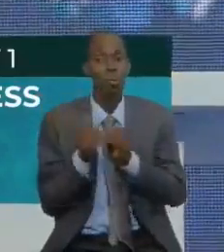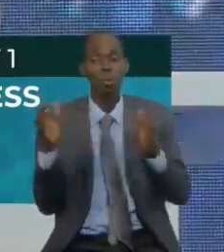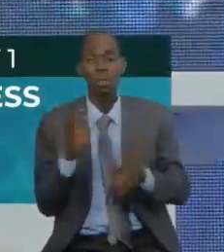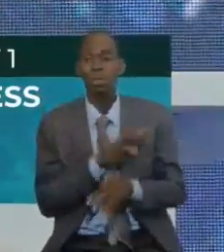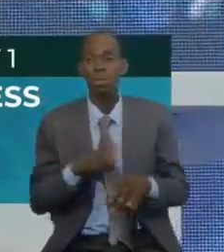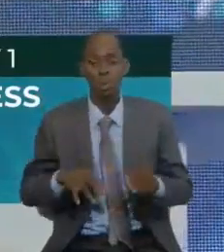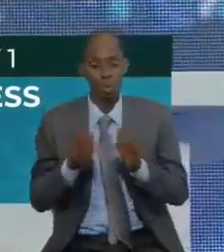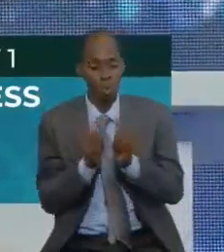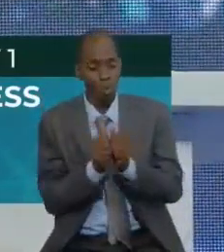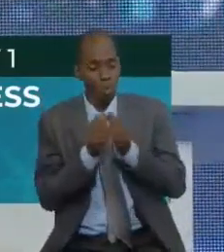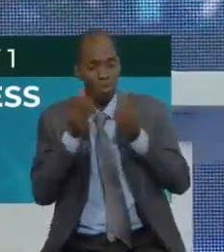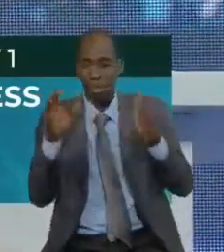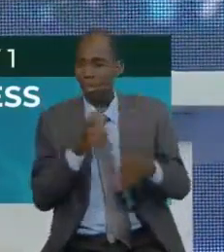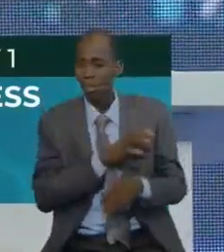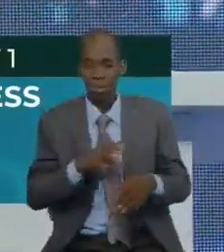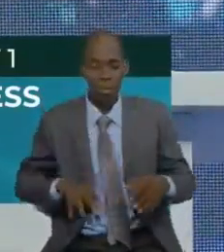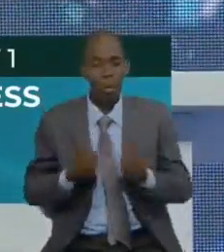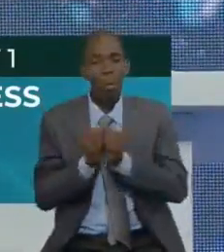without Christ, without the Savior,